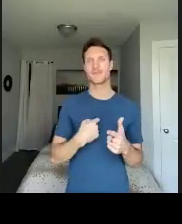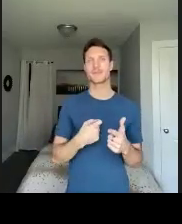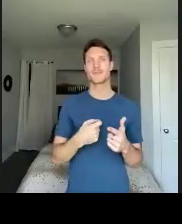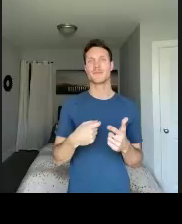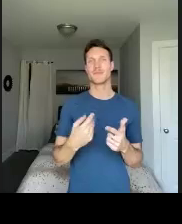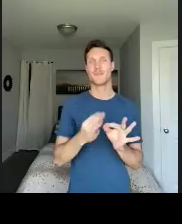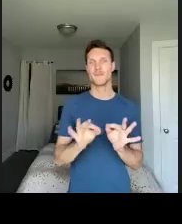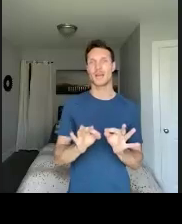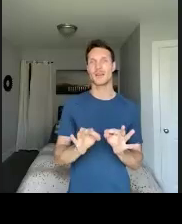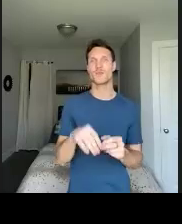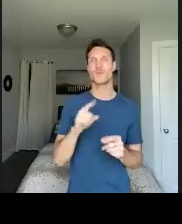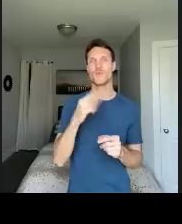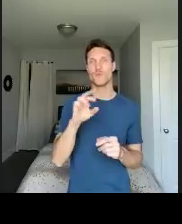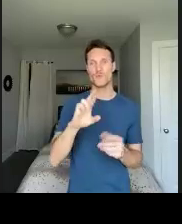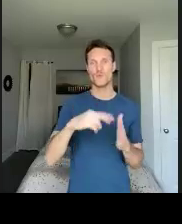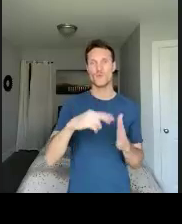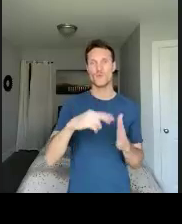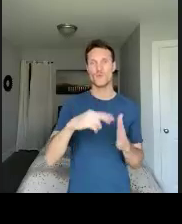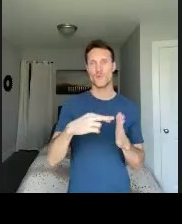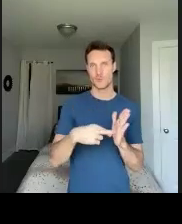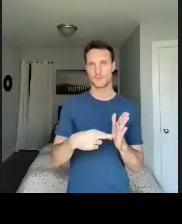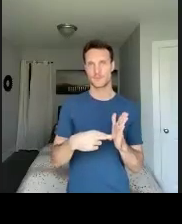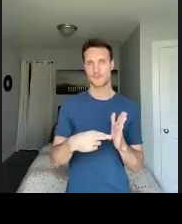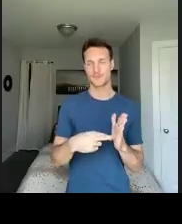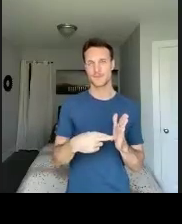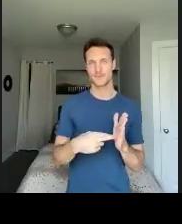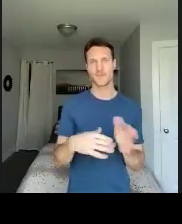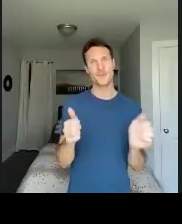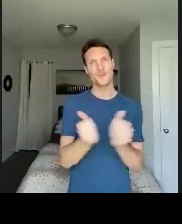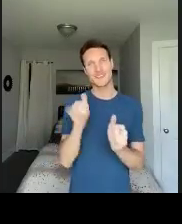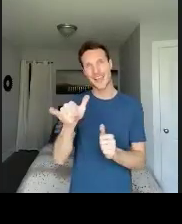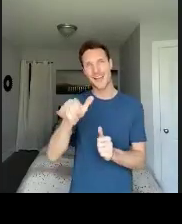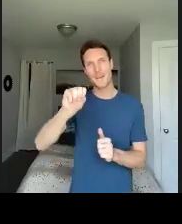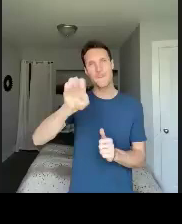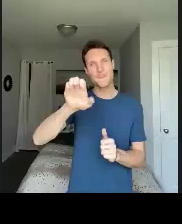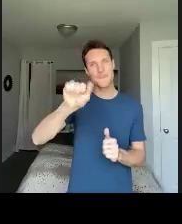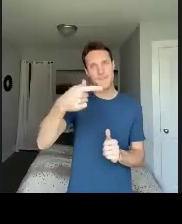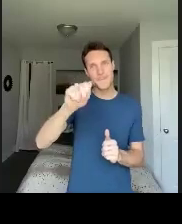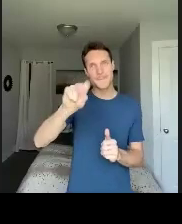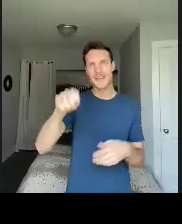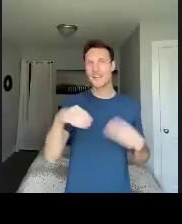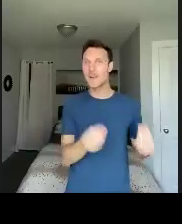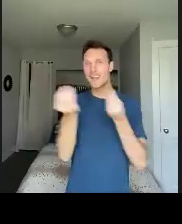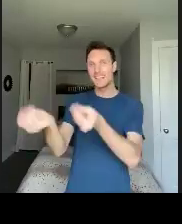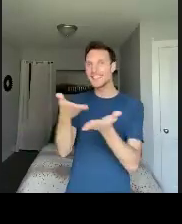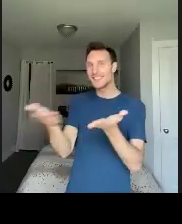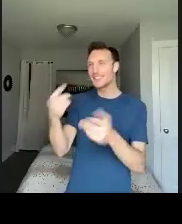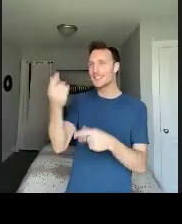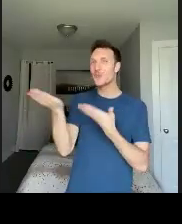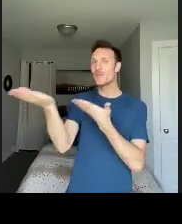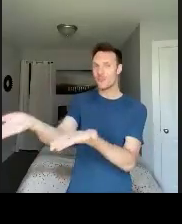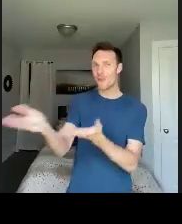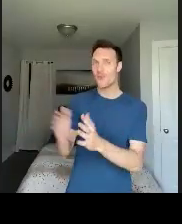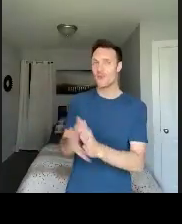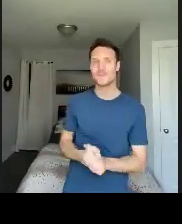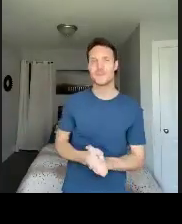with that, Megan, I am going to hand things over to you, and we will are